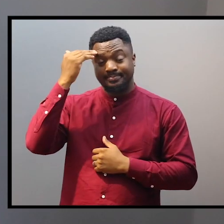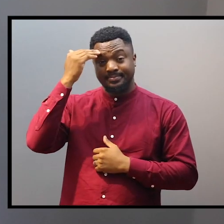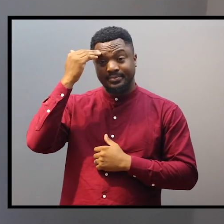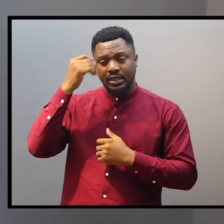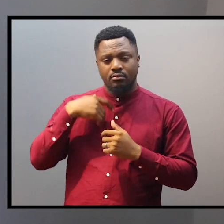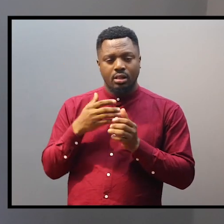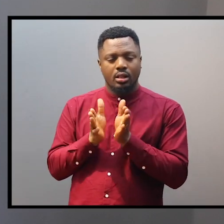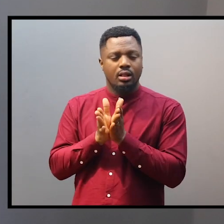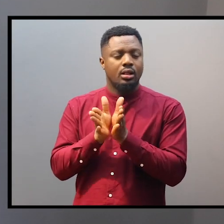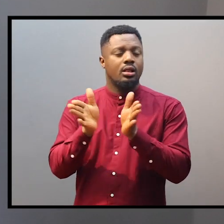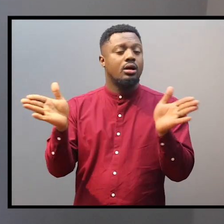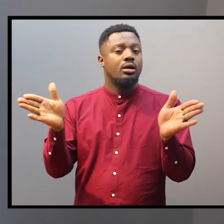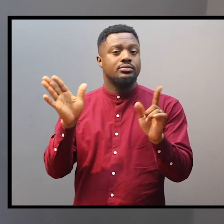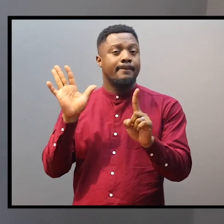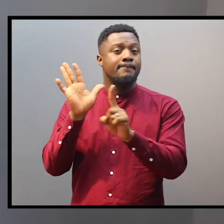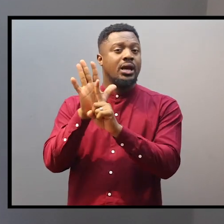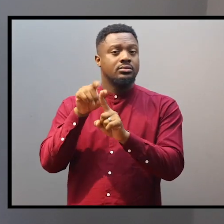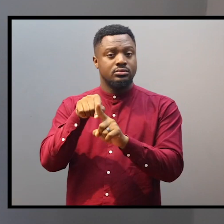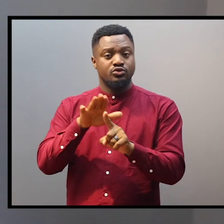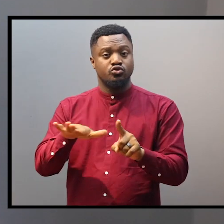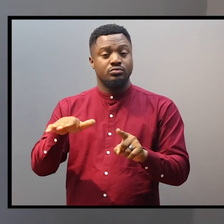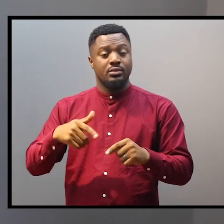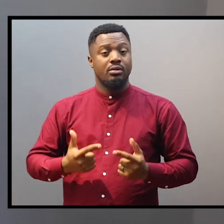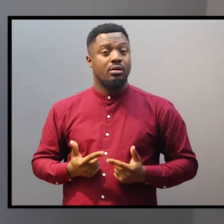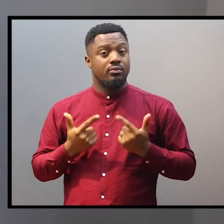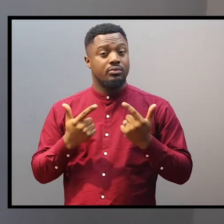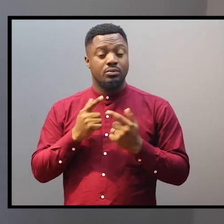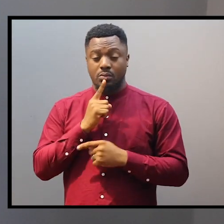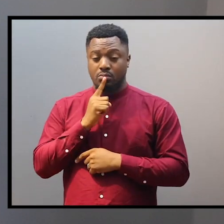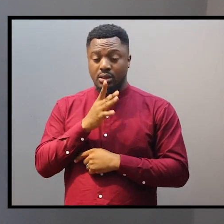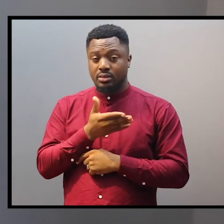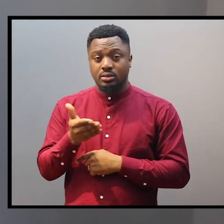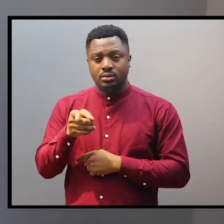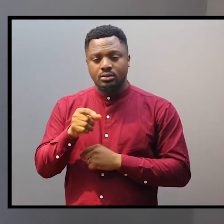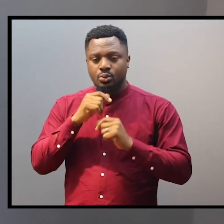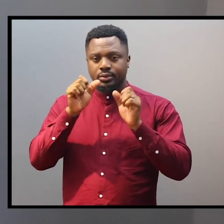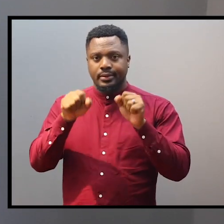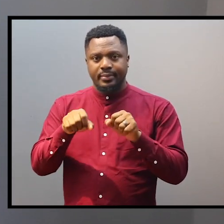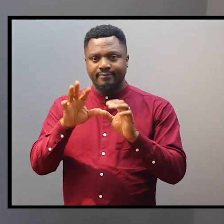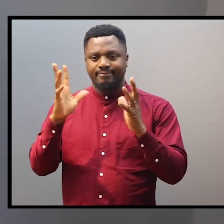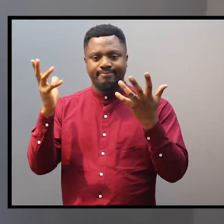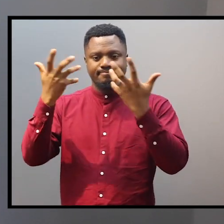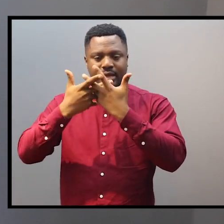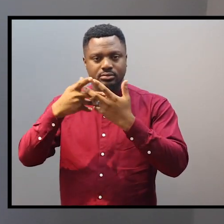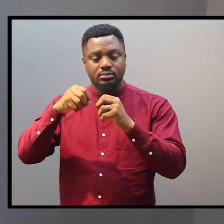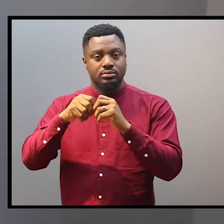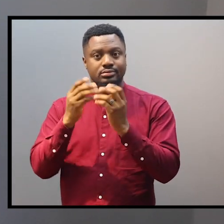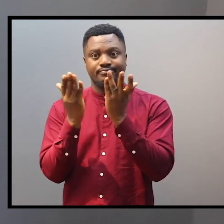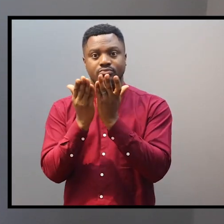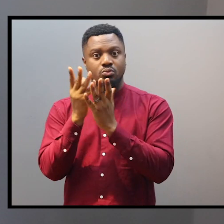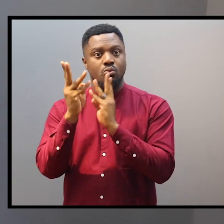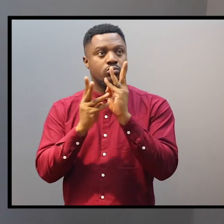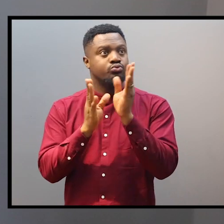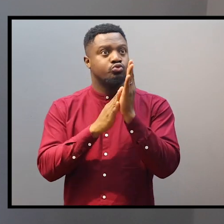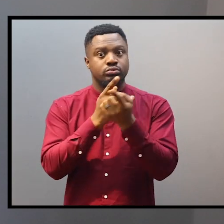Intellectual disability has a wide impact on the child's life. The main thing is that they are not able to fit in the